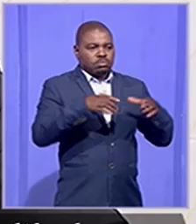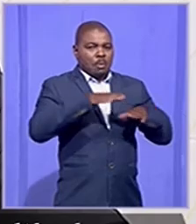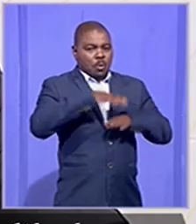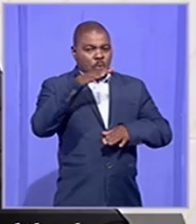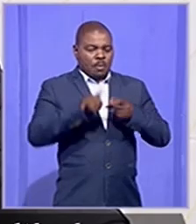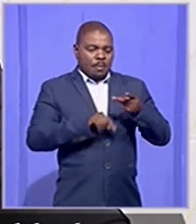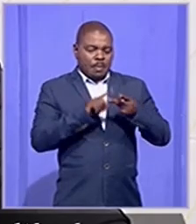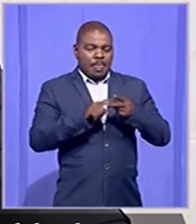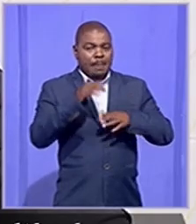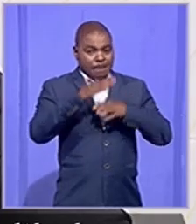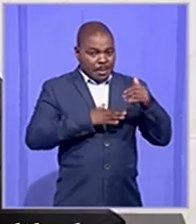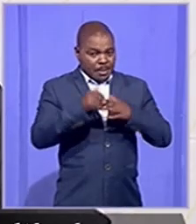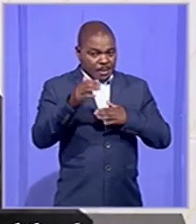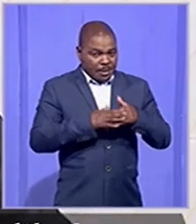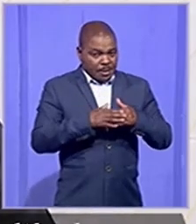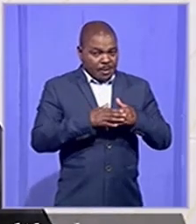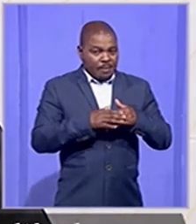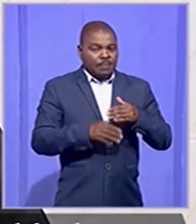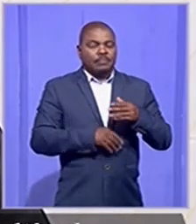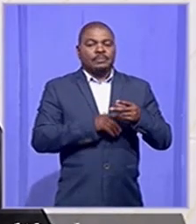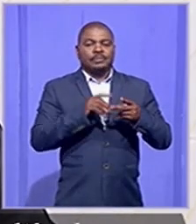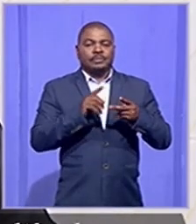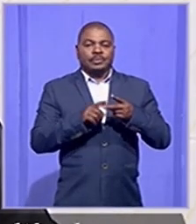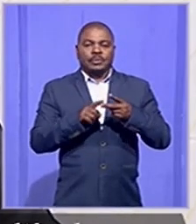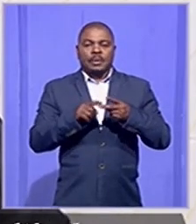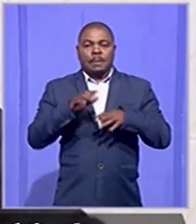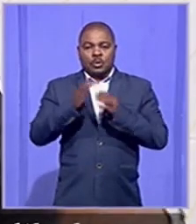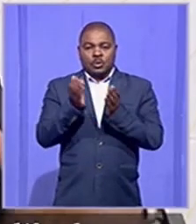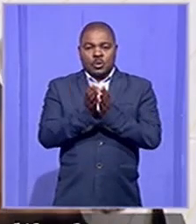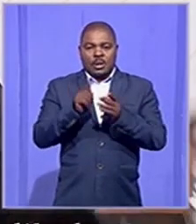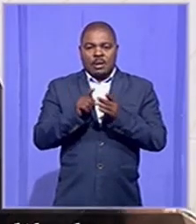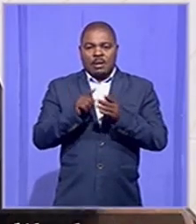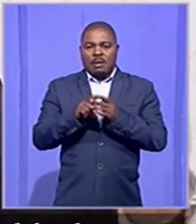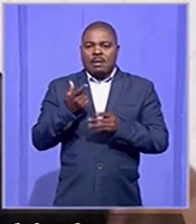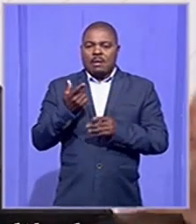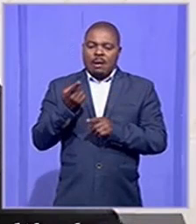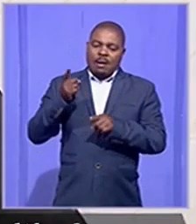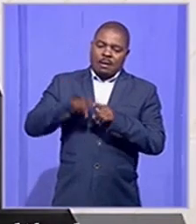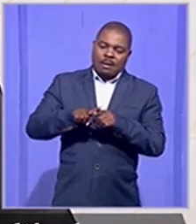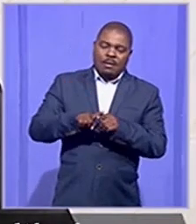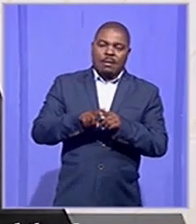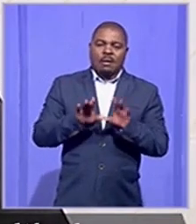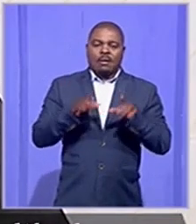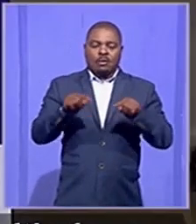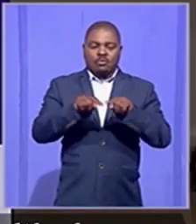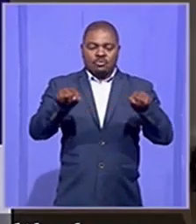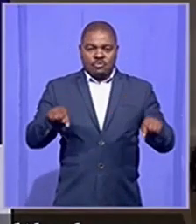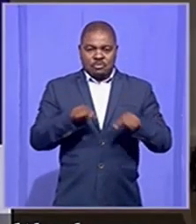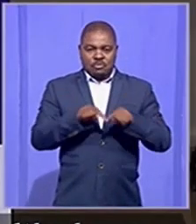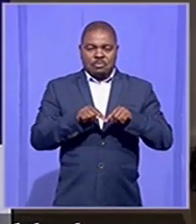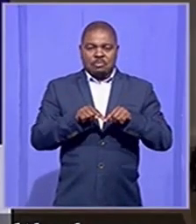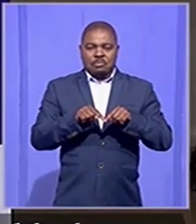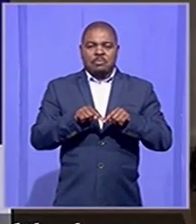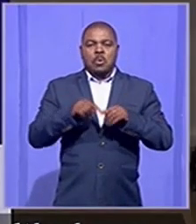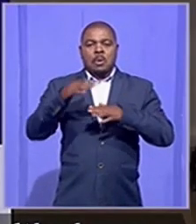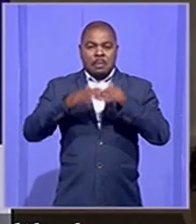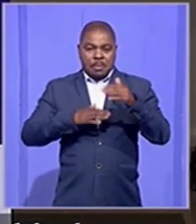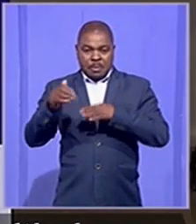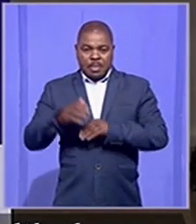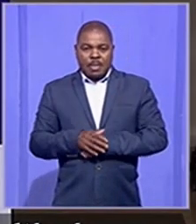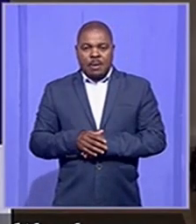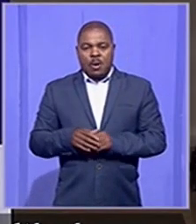Self-build, where we have given schools money to build additional classroom capacity. Also, we